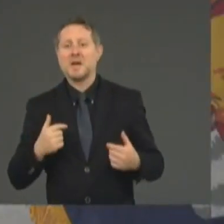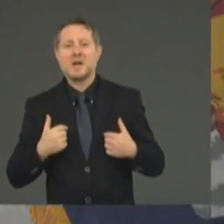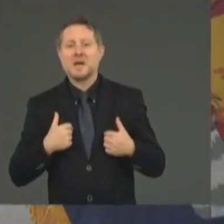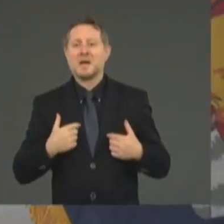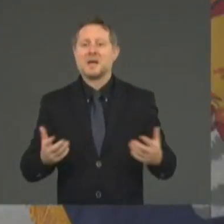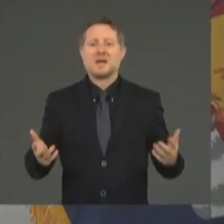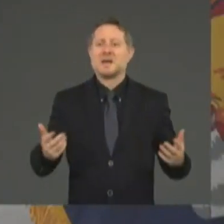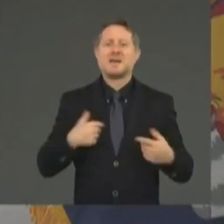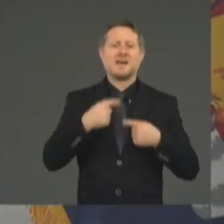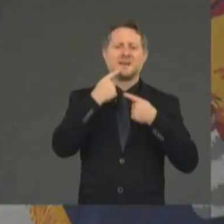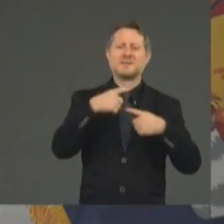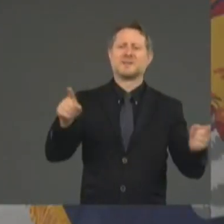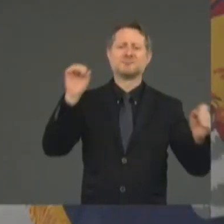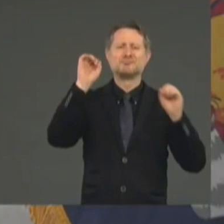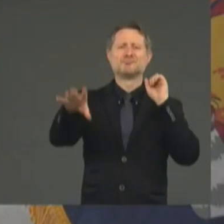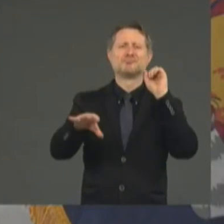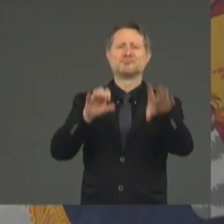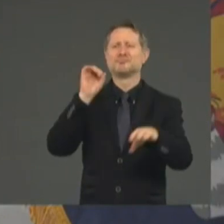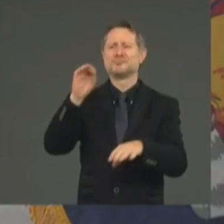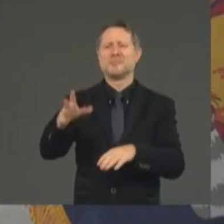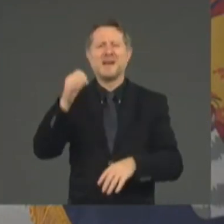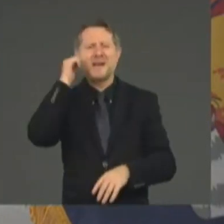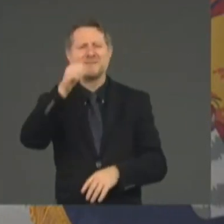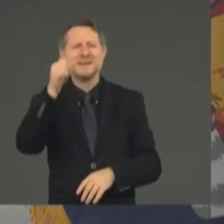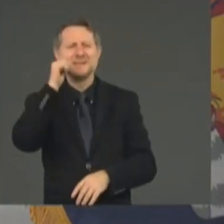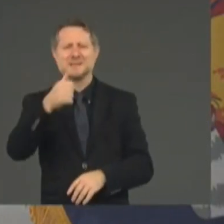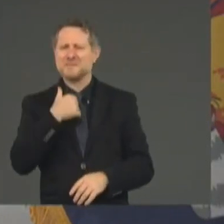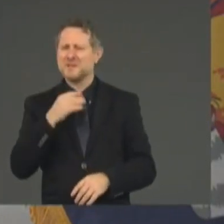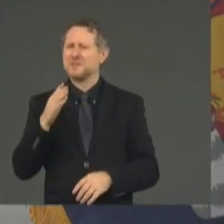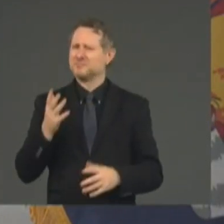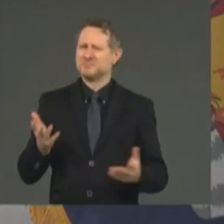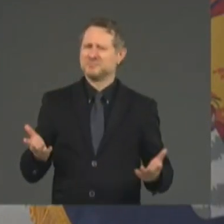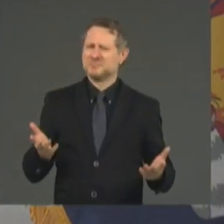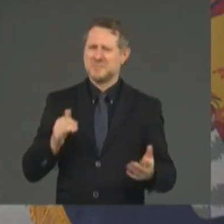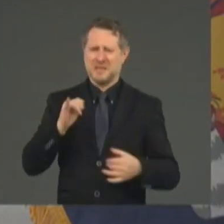communication. This scale of testing is new for everyone.